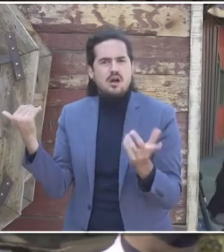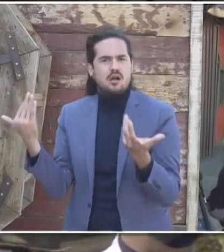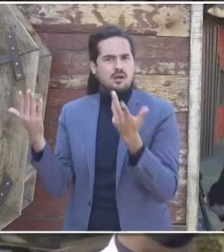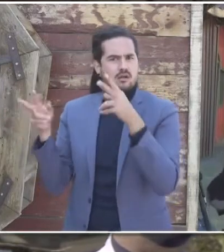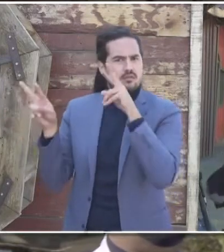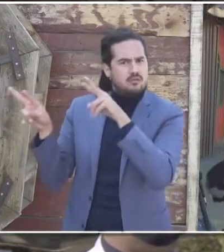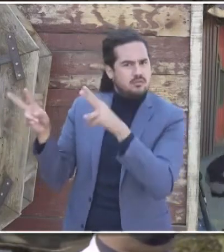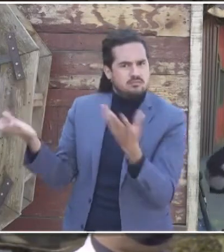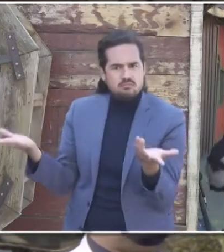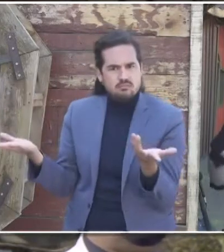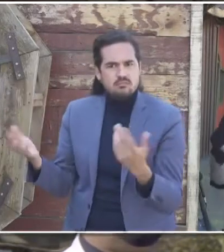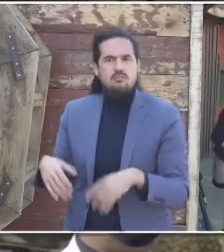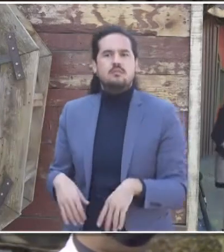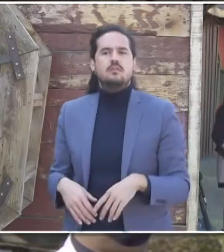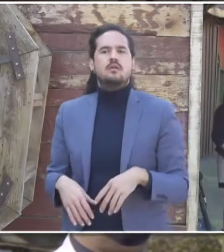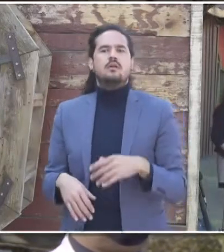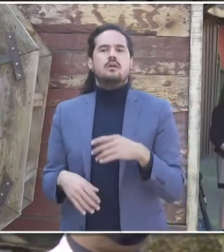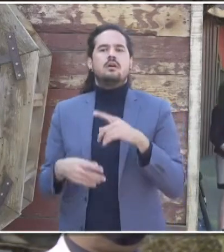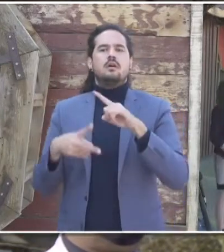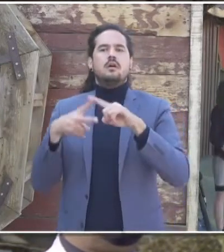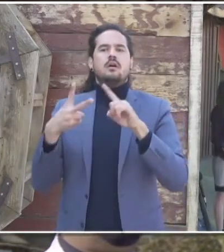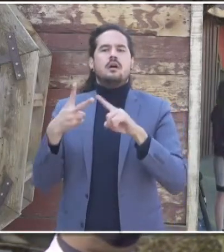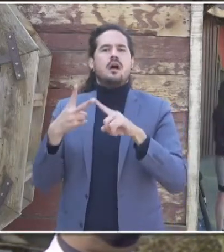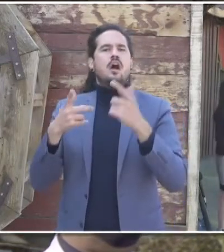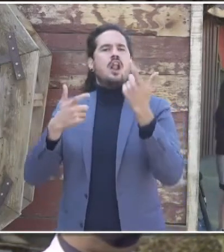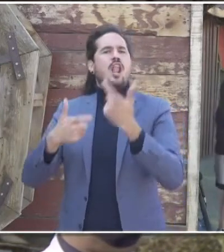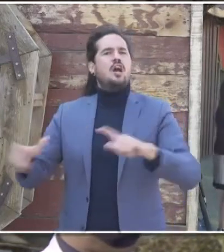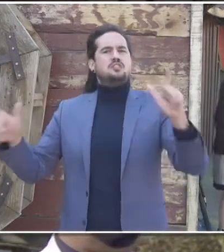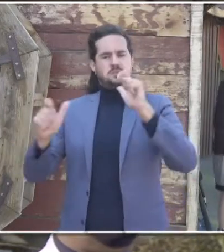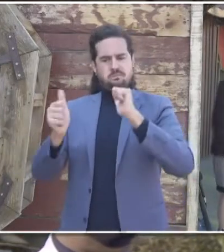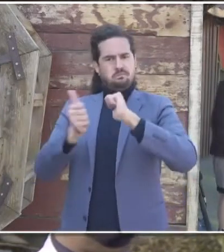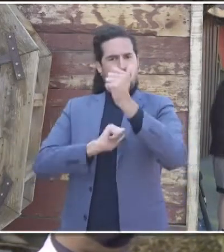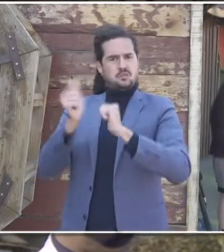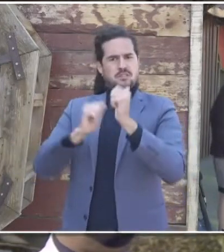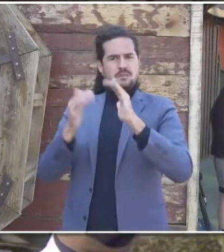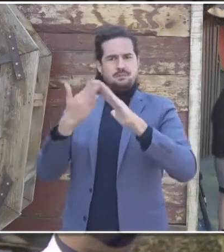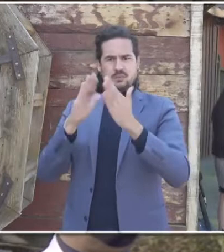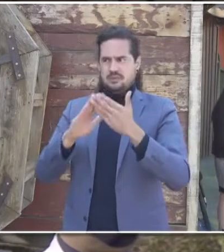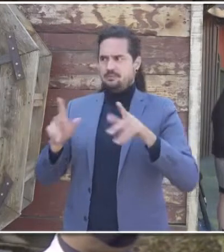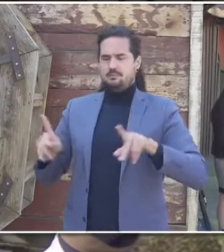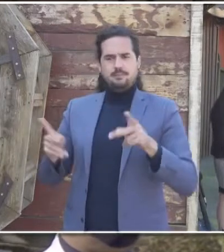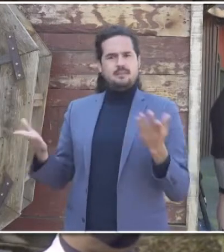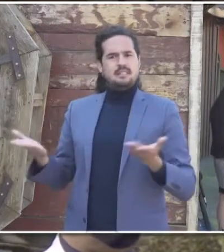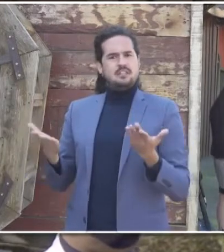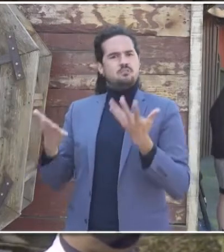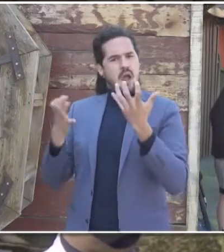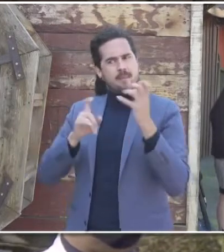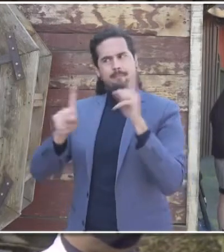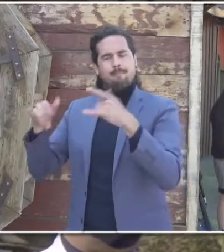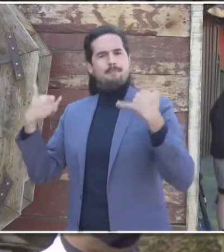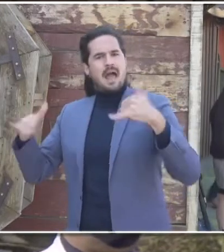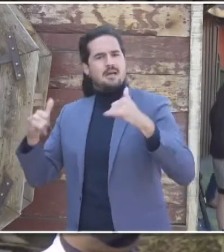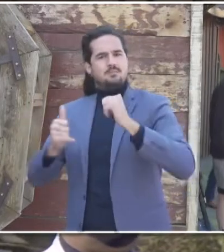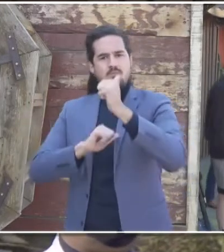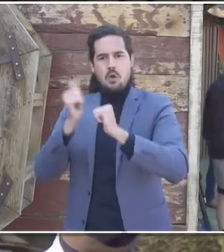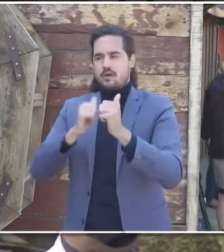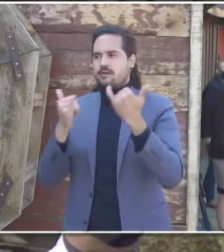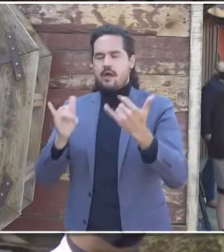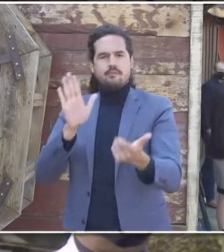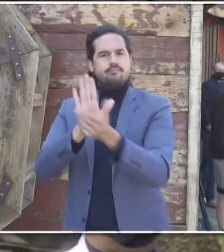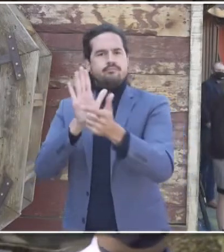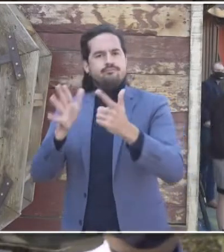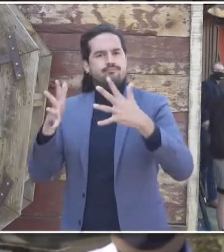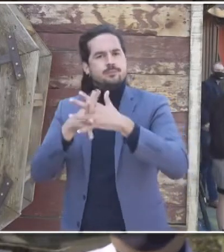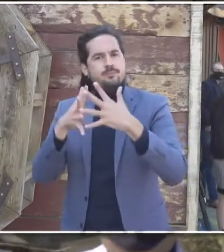sports community. People are back on the field, but they can't touch a football and they can't touch a baseball. When will that rule